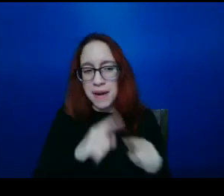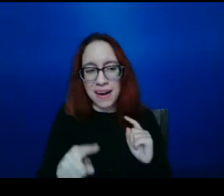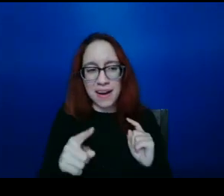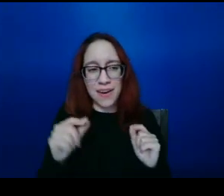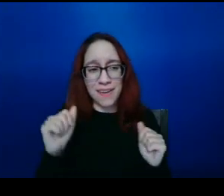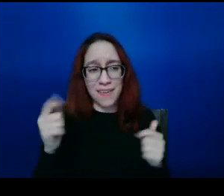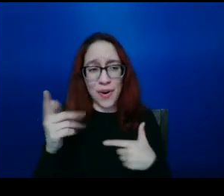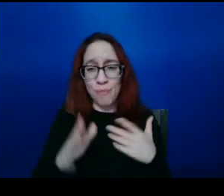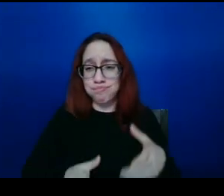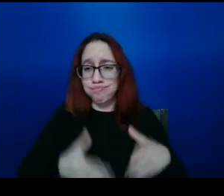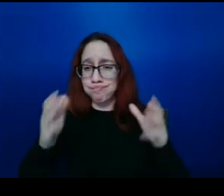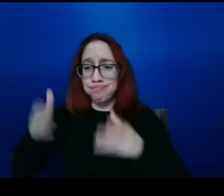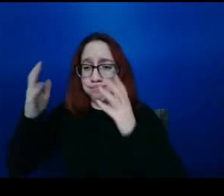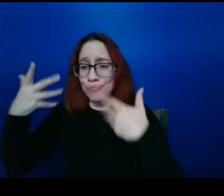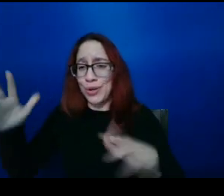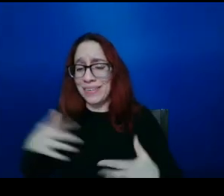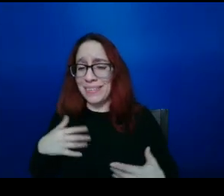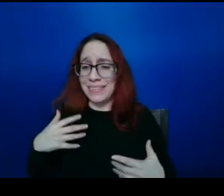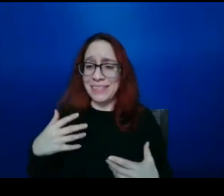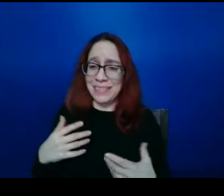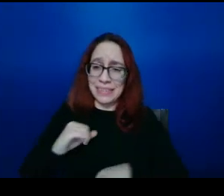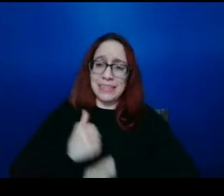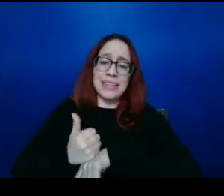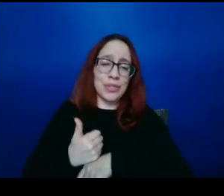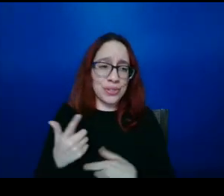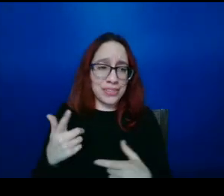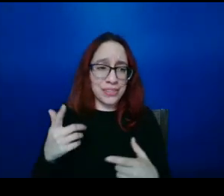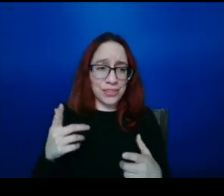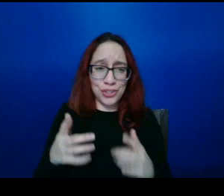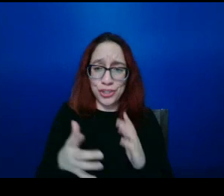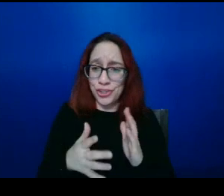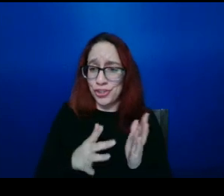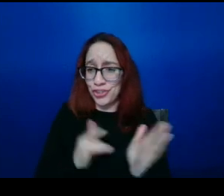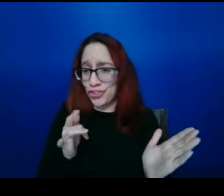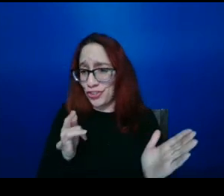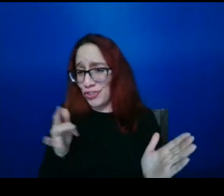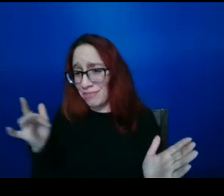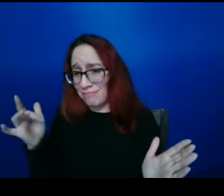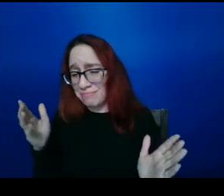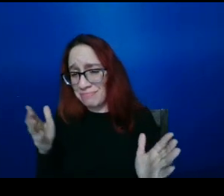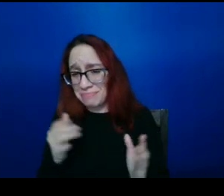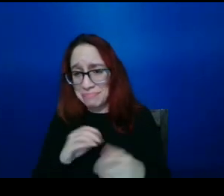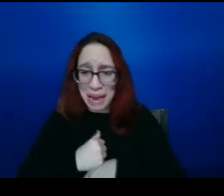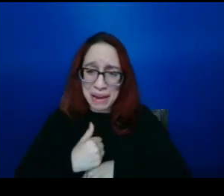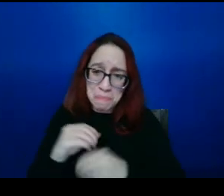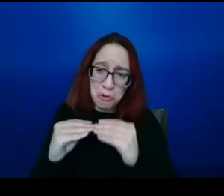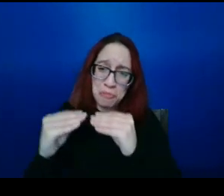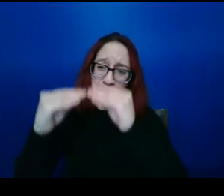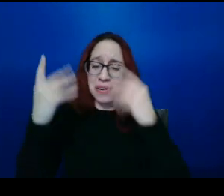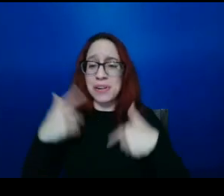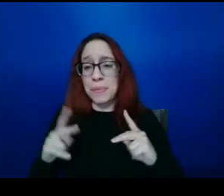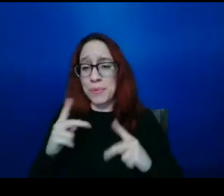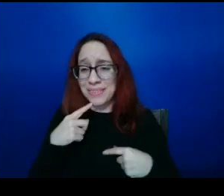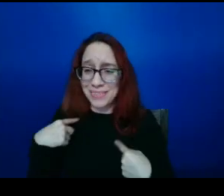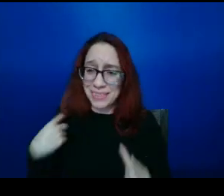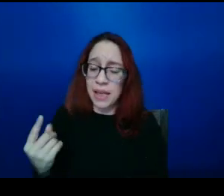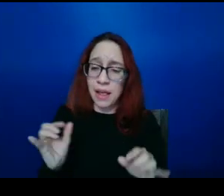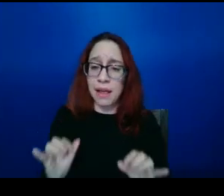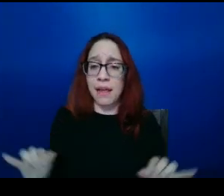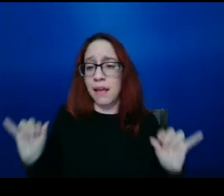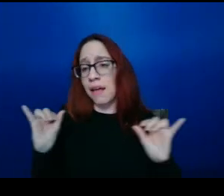this overbuilt stuff, the stuff that's coming out of the ground now. You've cheated and moved it in and made it higher. The people have been saying the same thing up